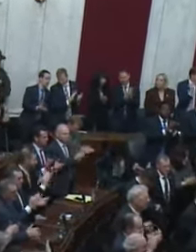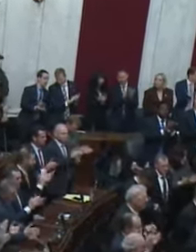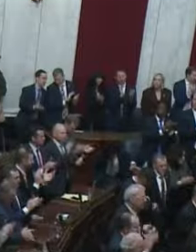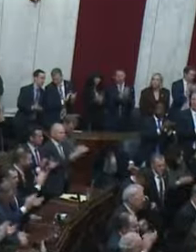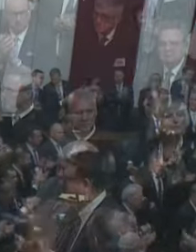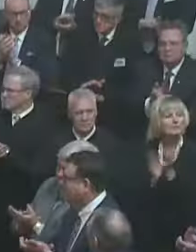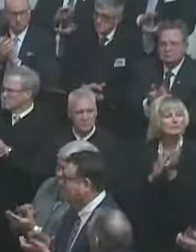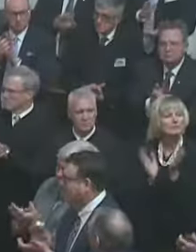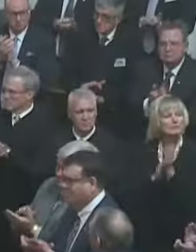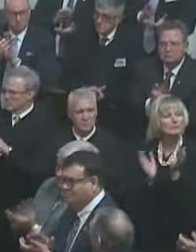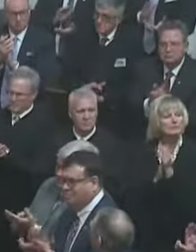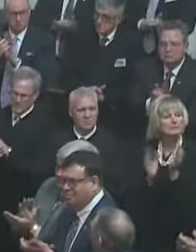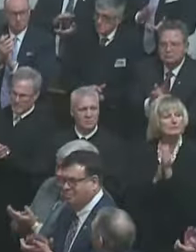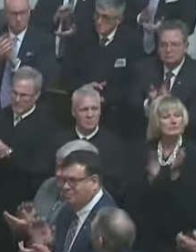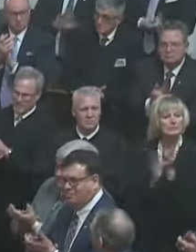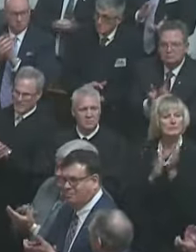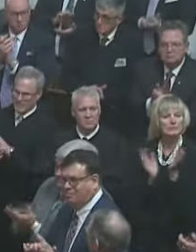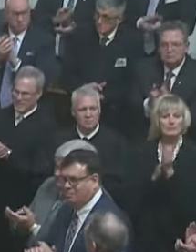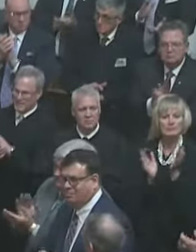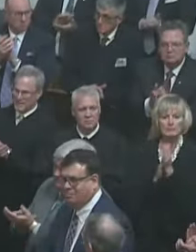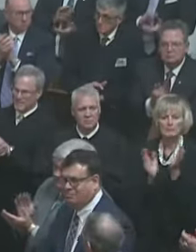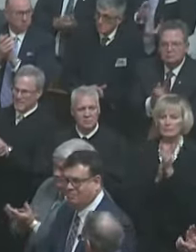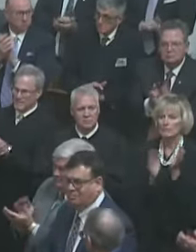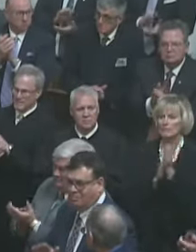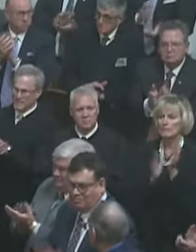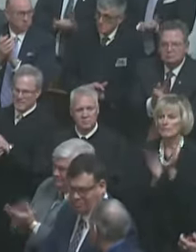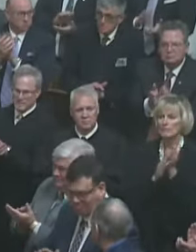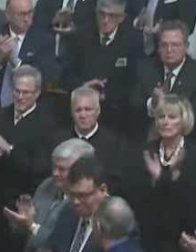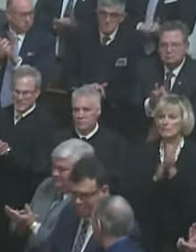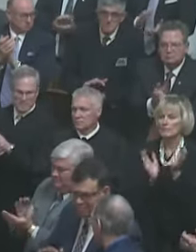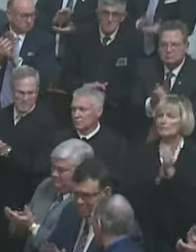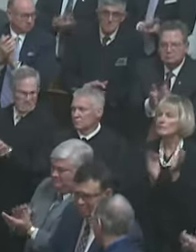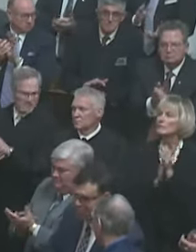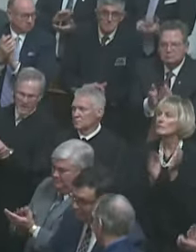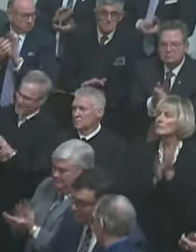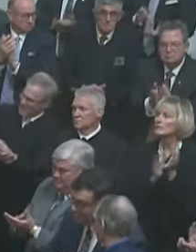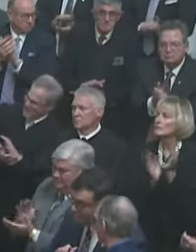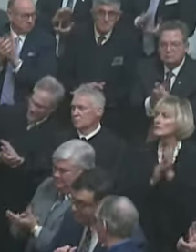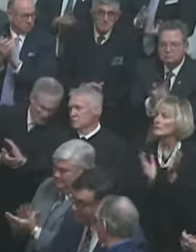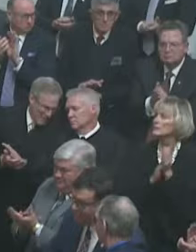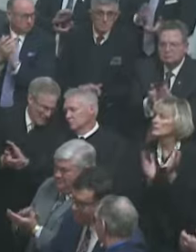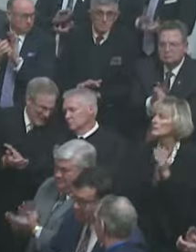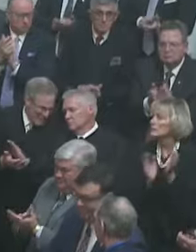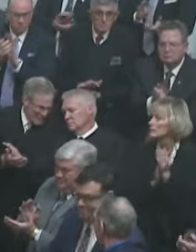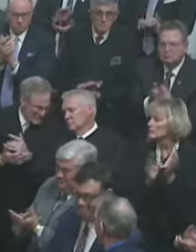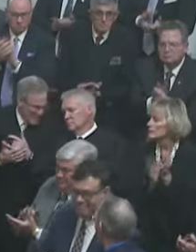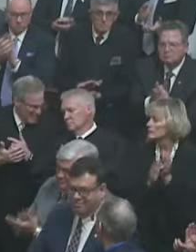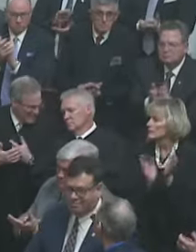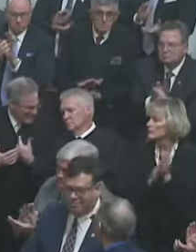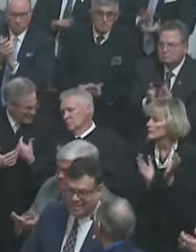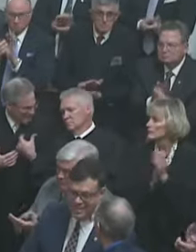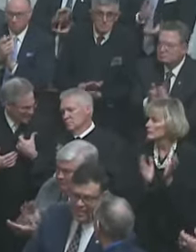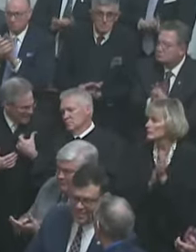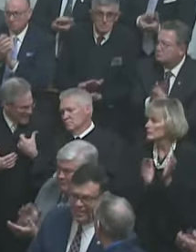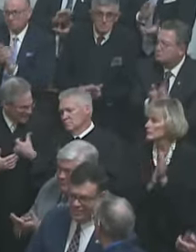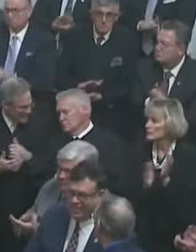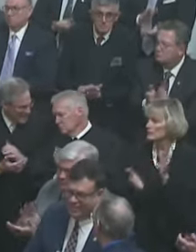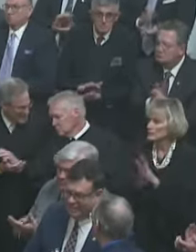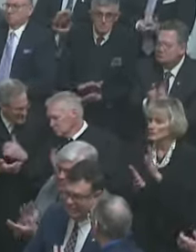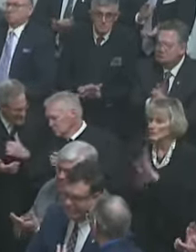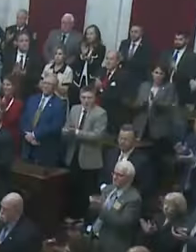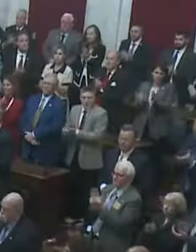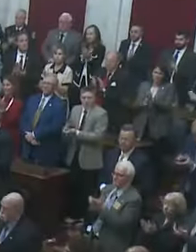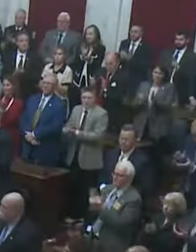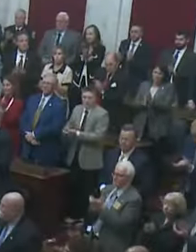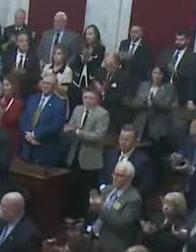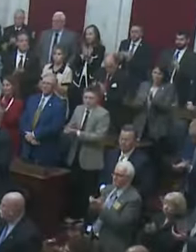You have just seen and heard Governor Jim Justice's eighth and final State of the State address. I'm Randy Yohe for West Virginia Public